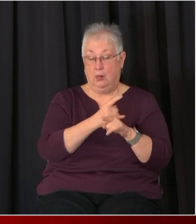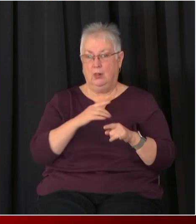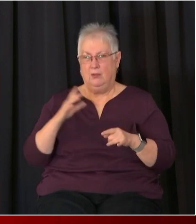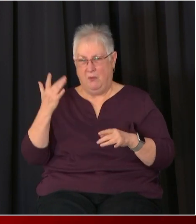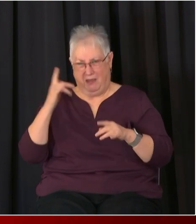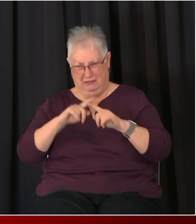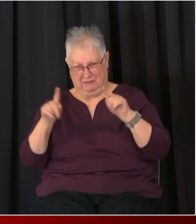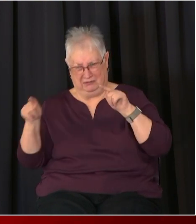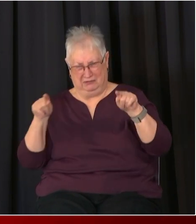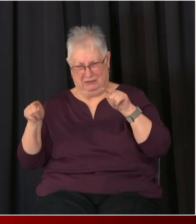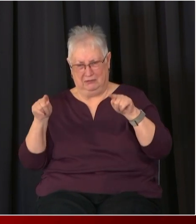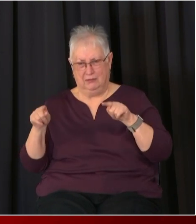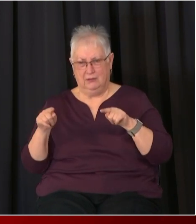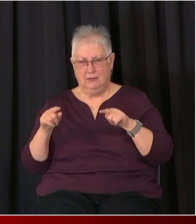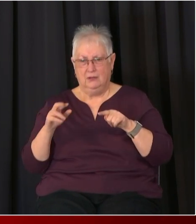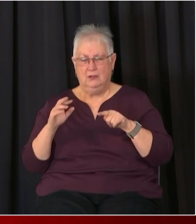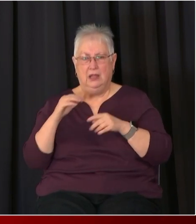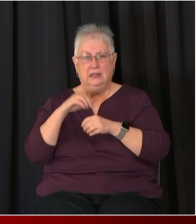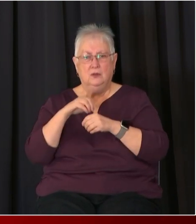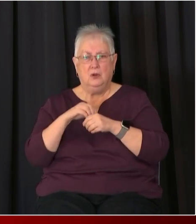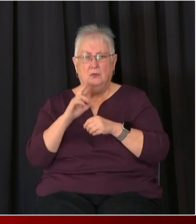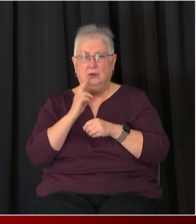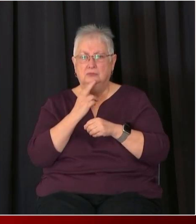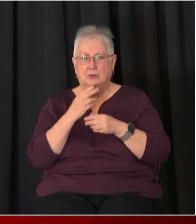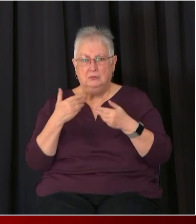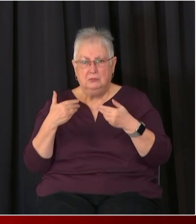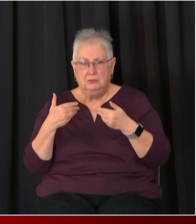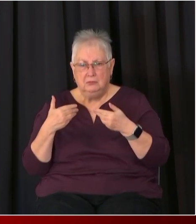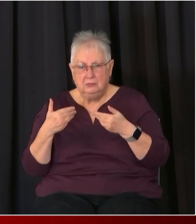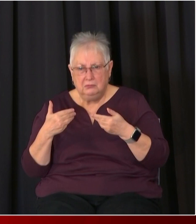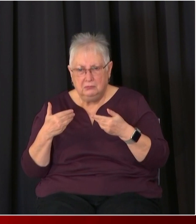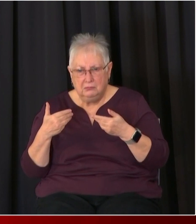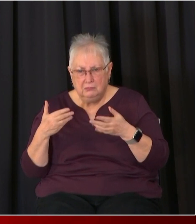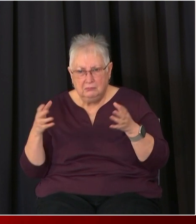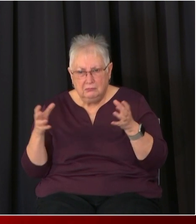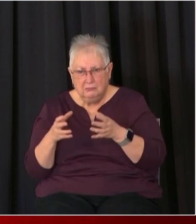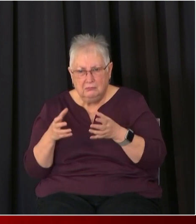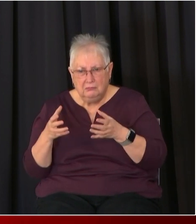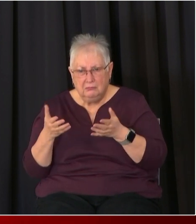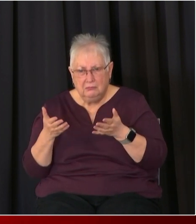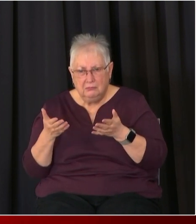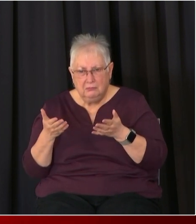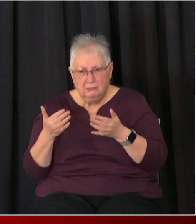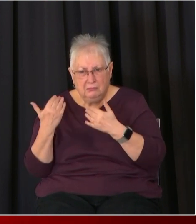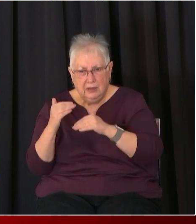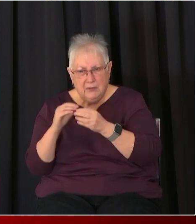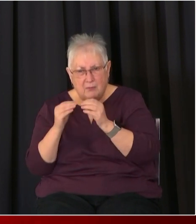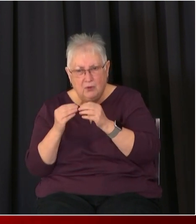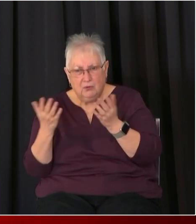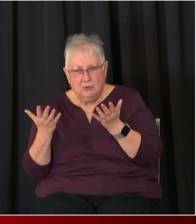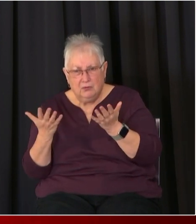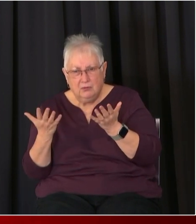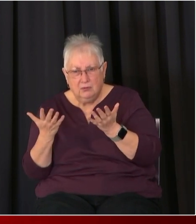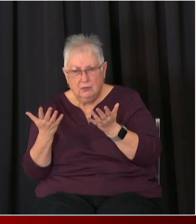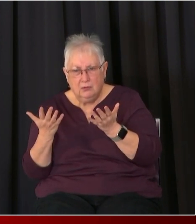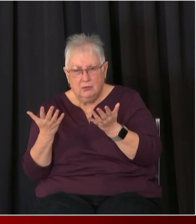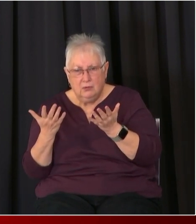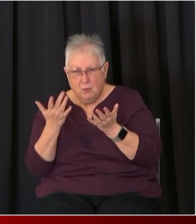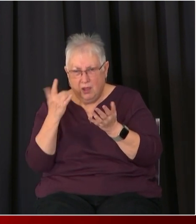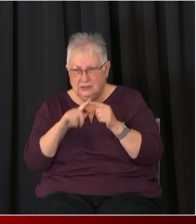indoor capacity on restaurants? We want to give the restaurant operators some ability to adjust their